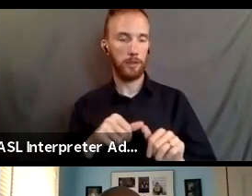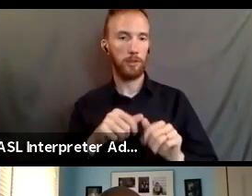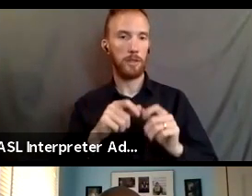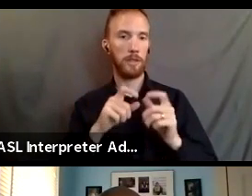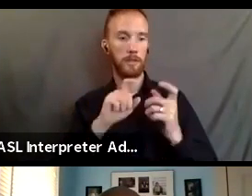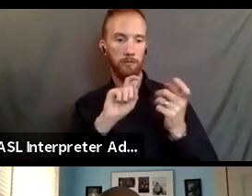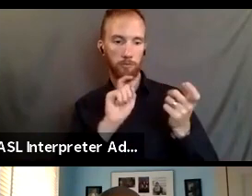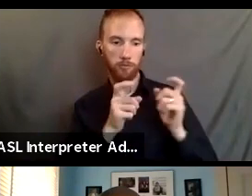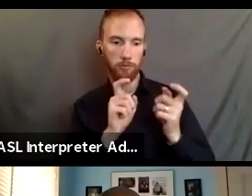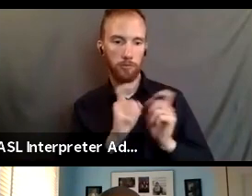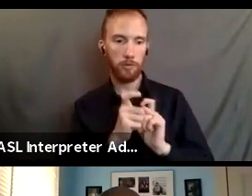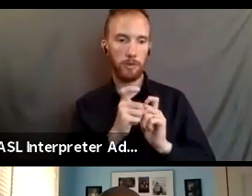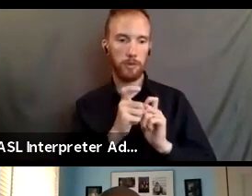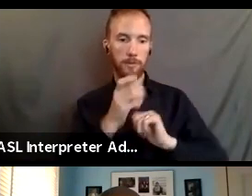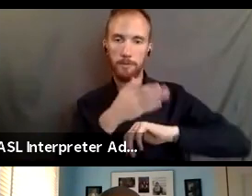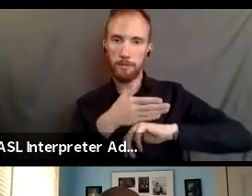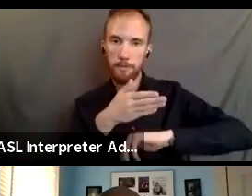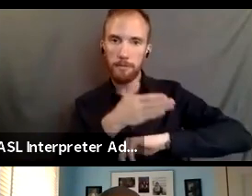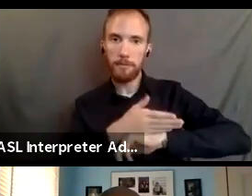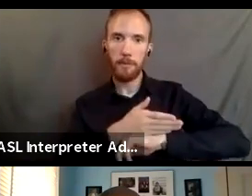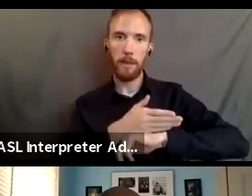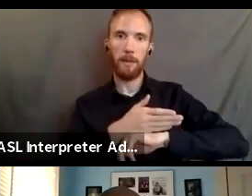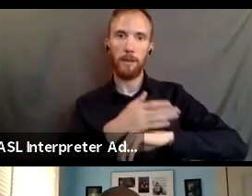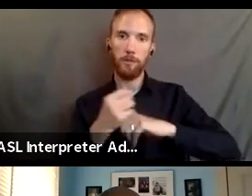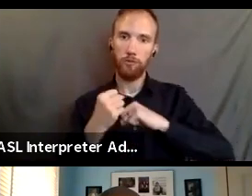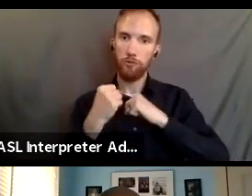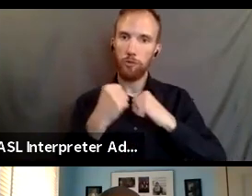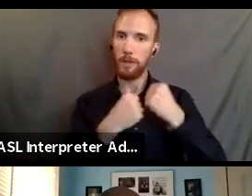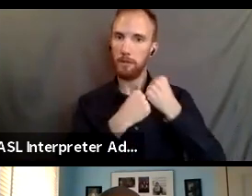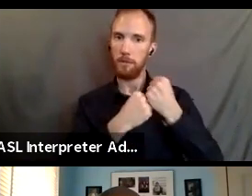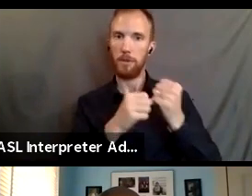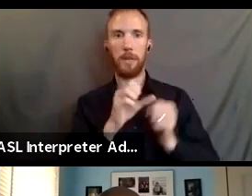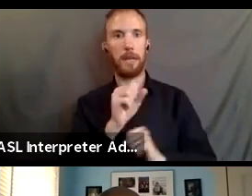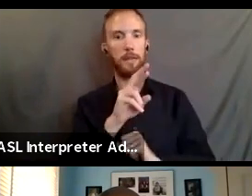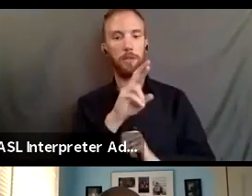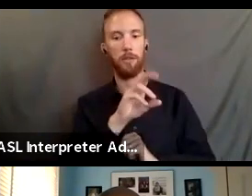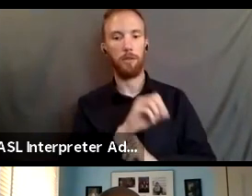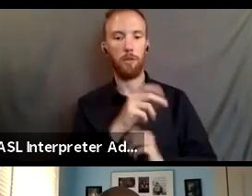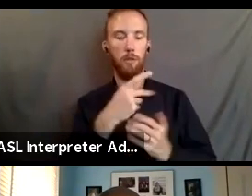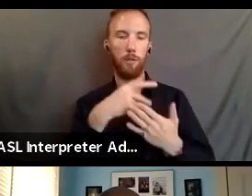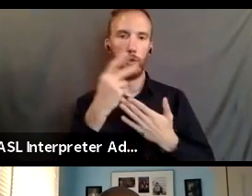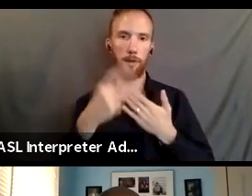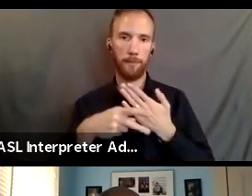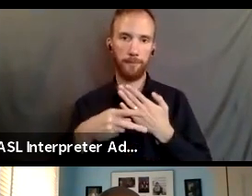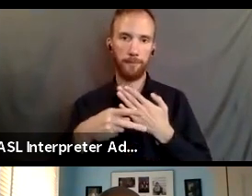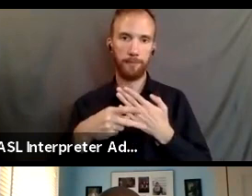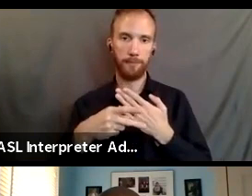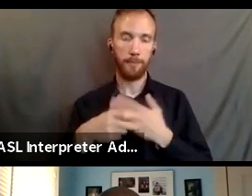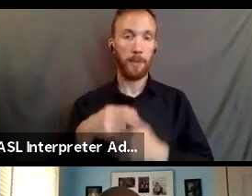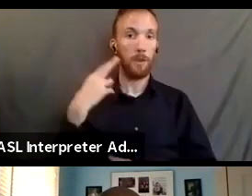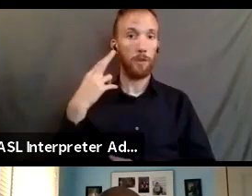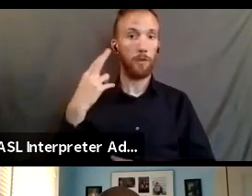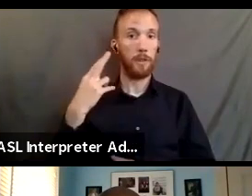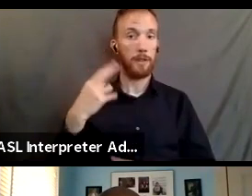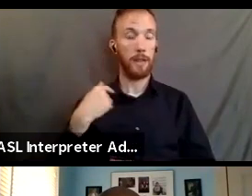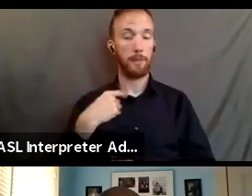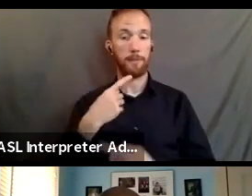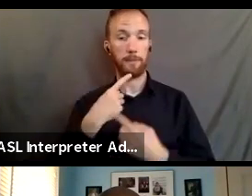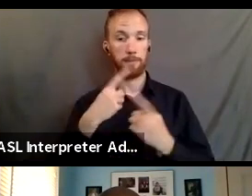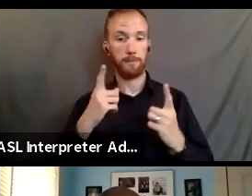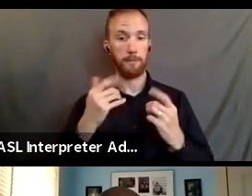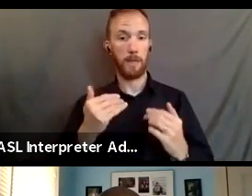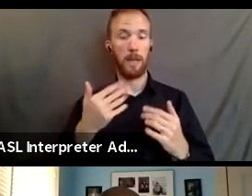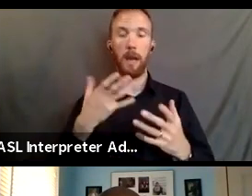to strengthen the sro program uh and i say this and i say this i that i want to be loud and clear that i